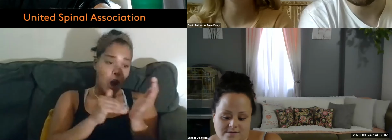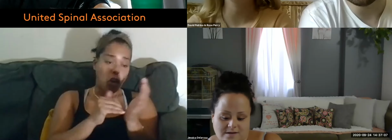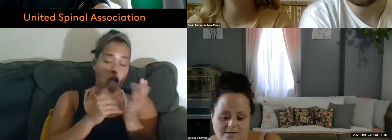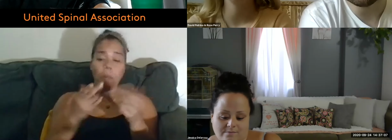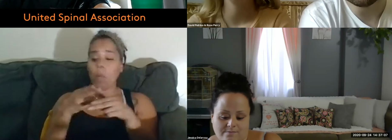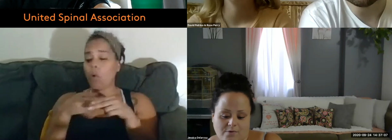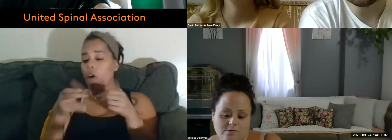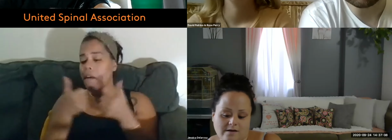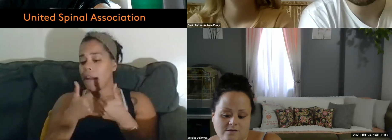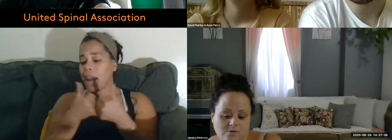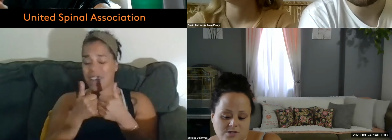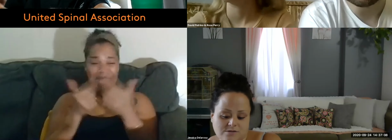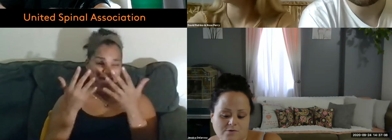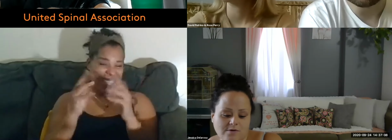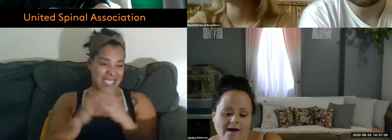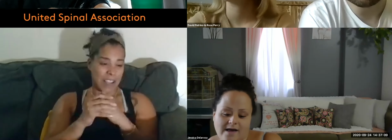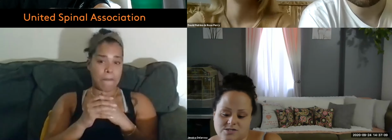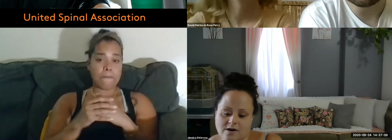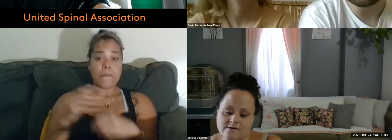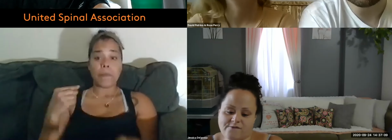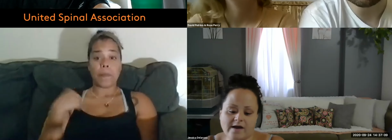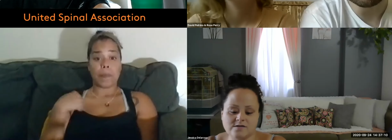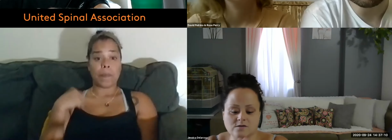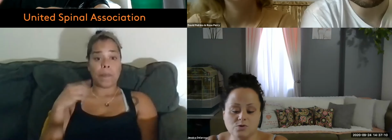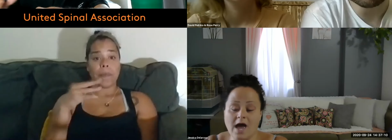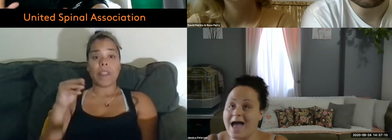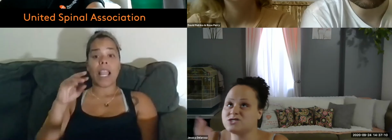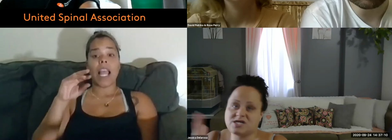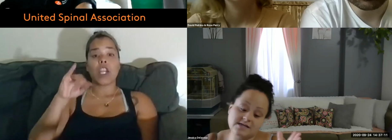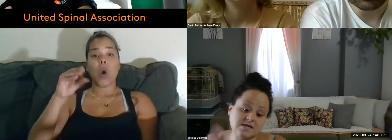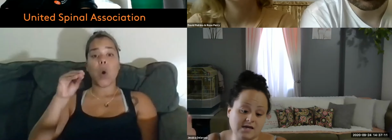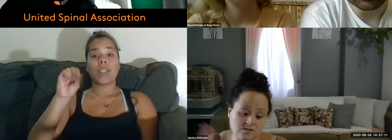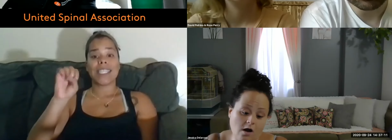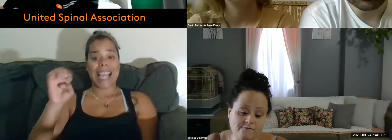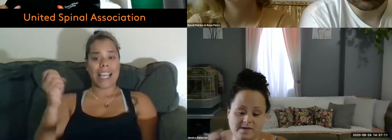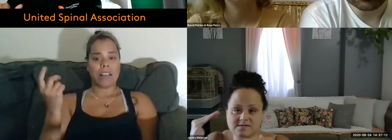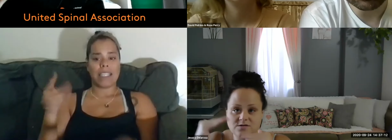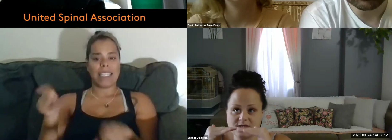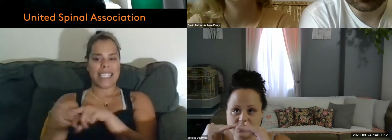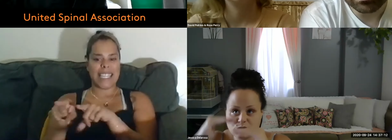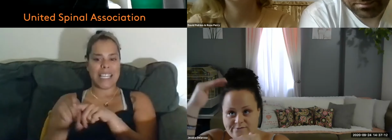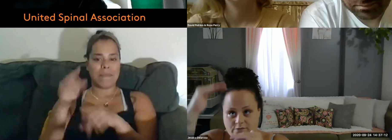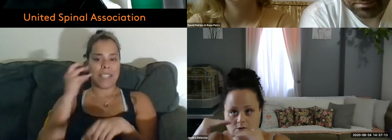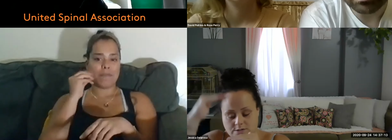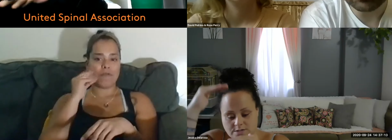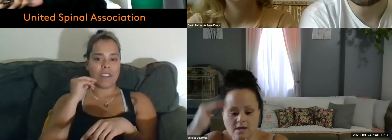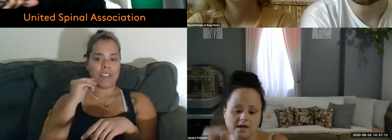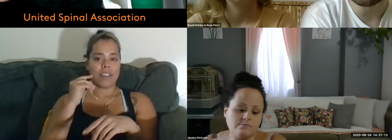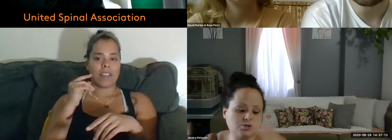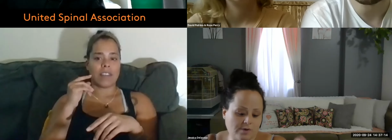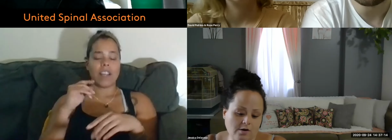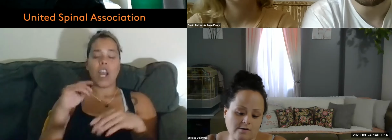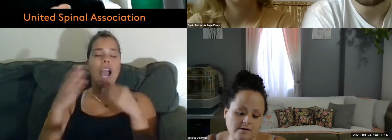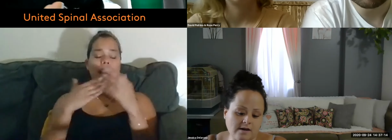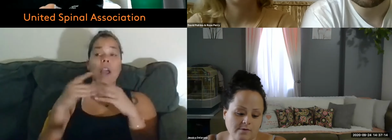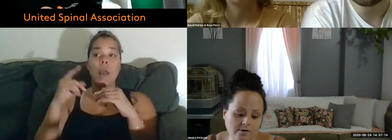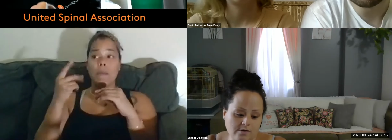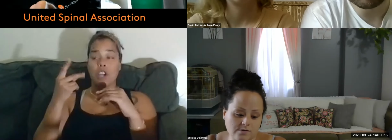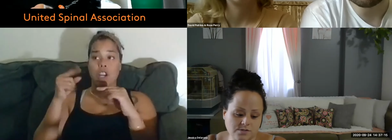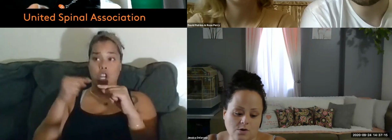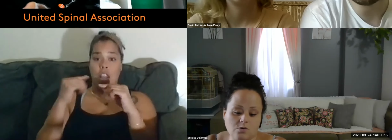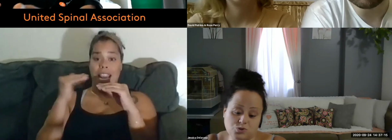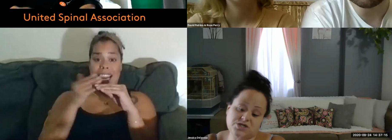are in the same boat like the question Maria asked, trying to find a solution. And she gets kicked off because there's like 2 floors in between her and the